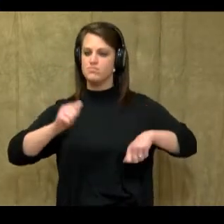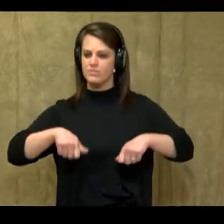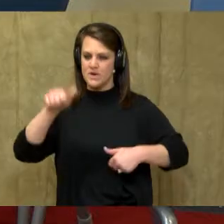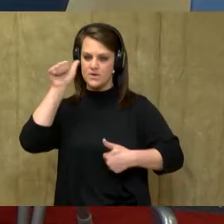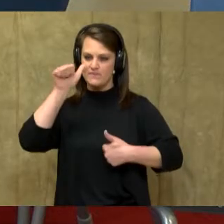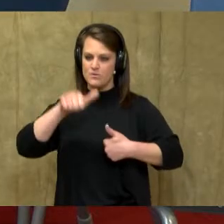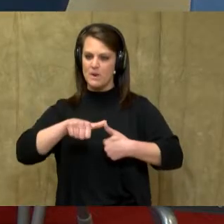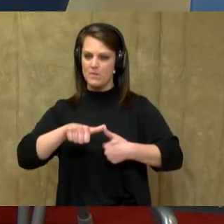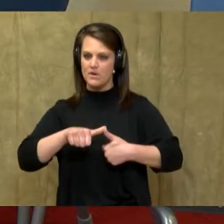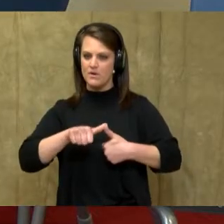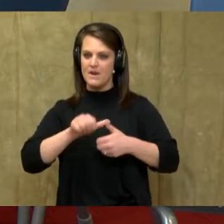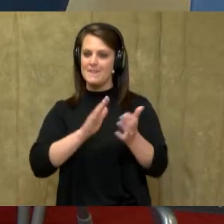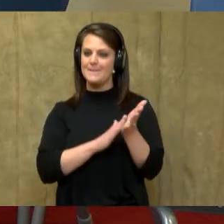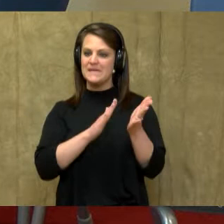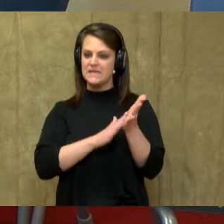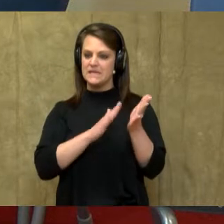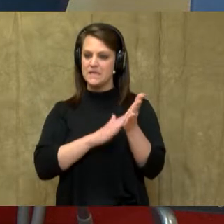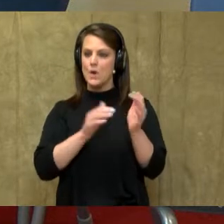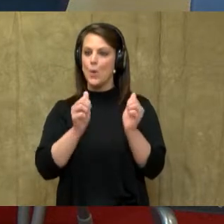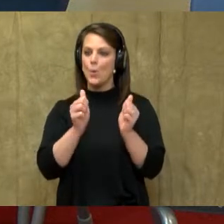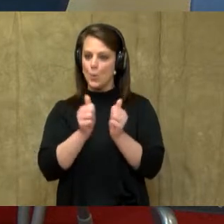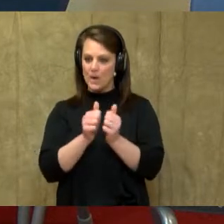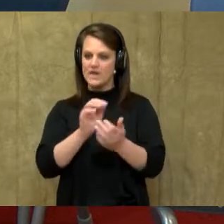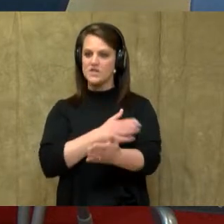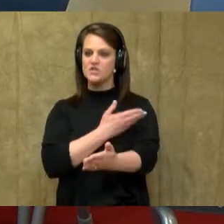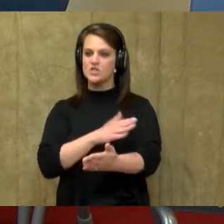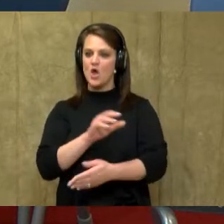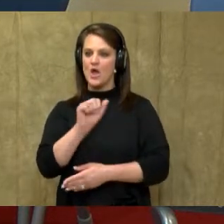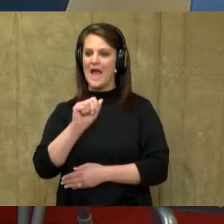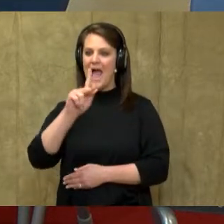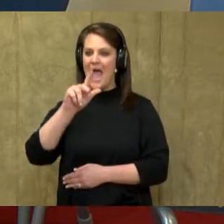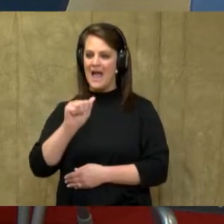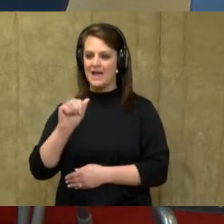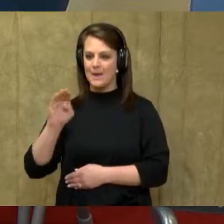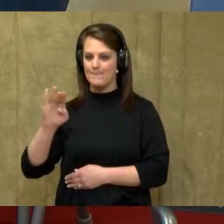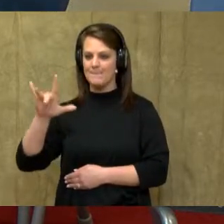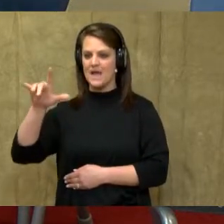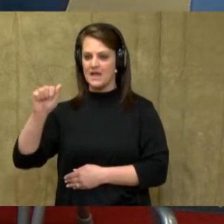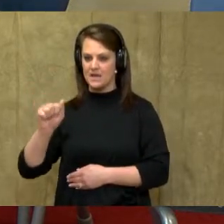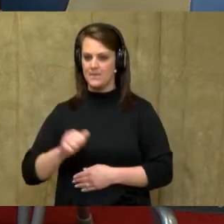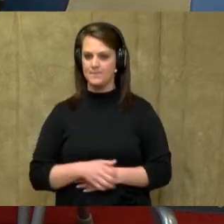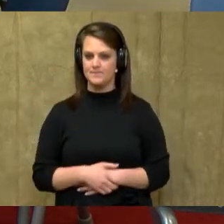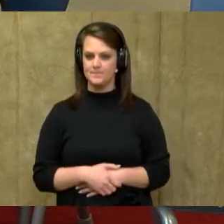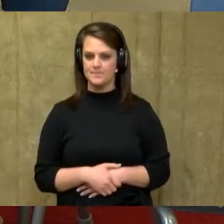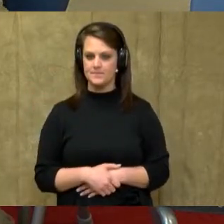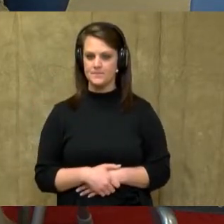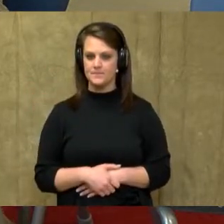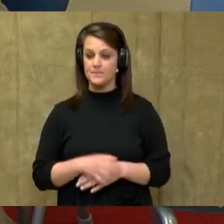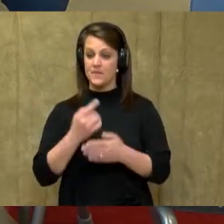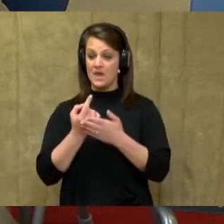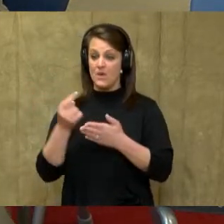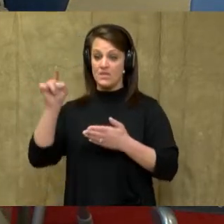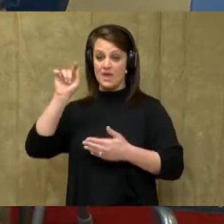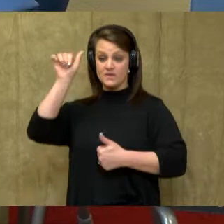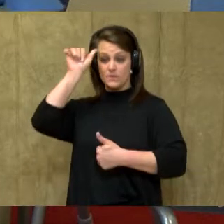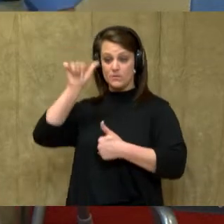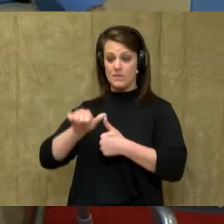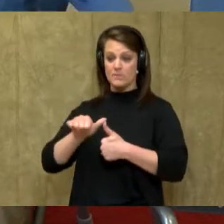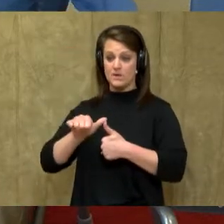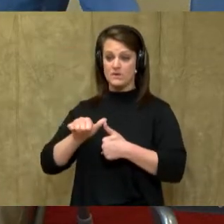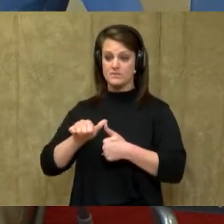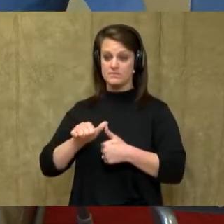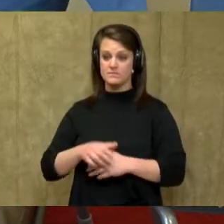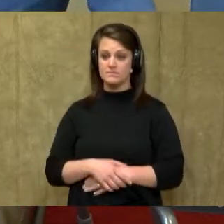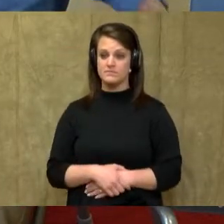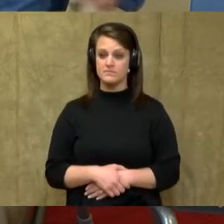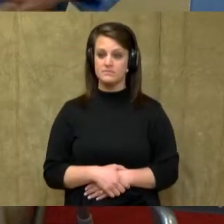and roll drum beat, along with the song Acca-Bacca. If you remember from last week, to begin our